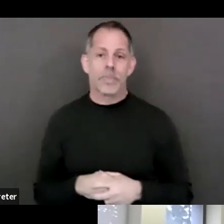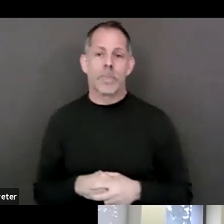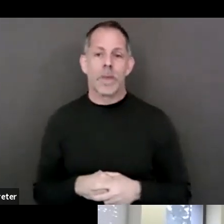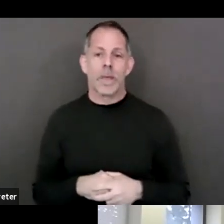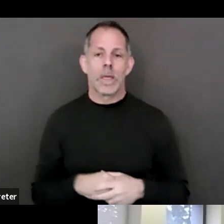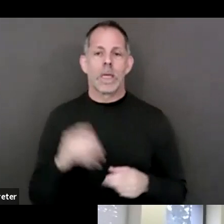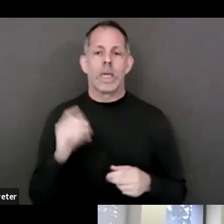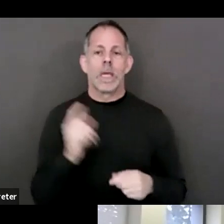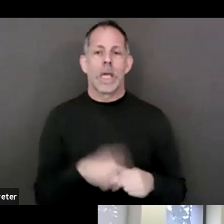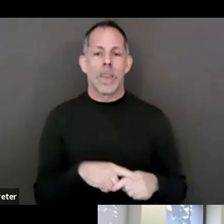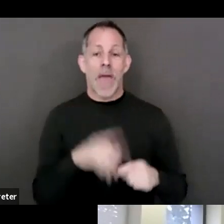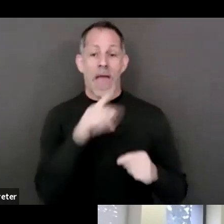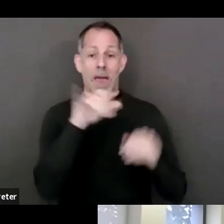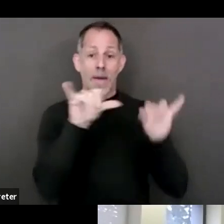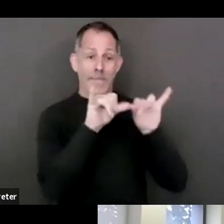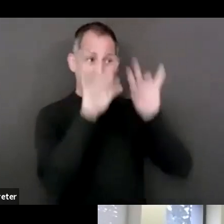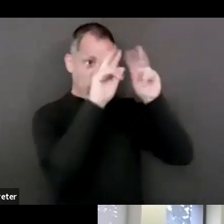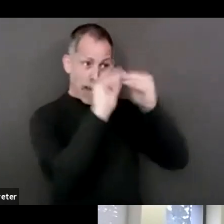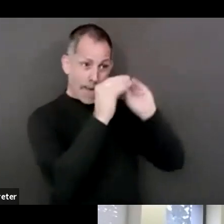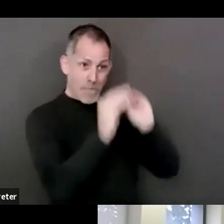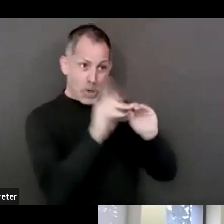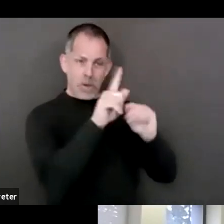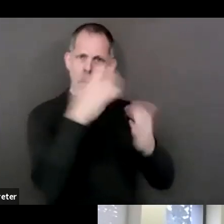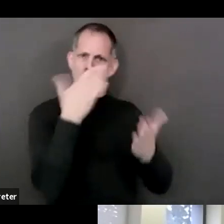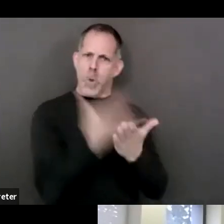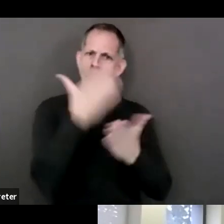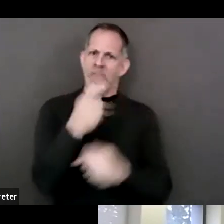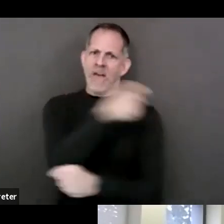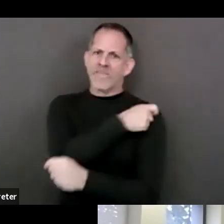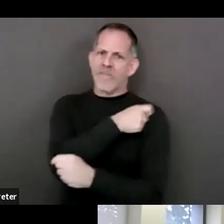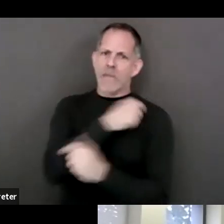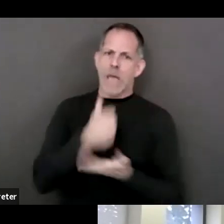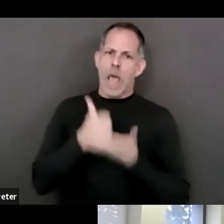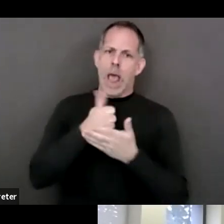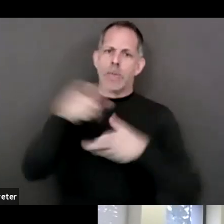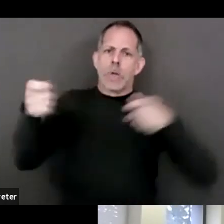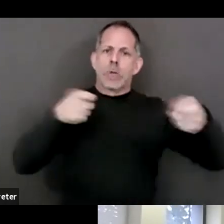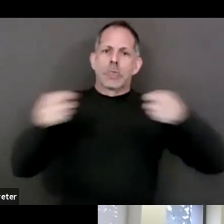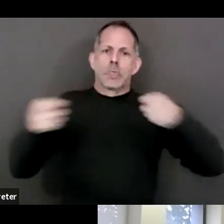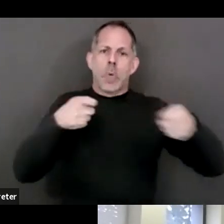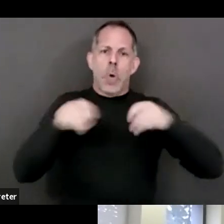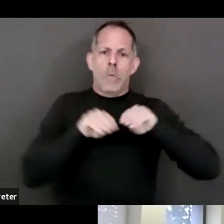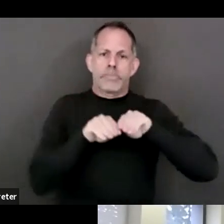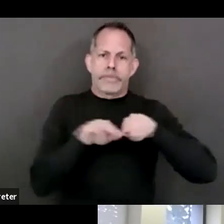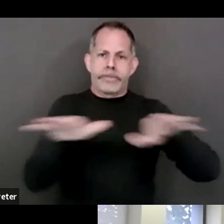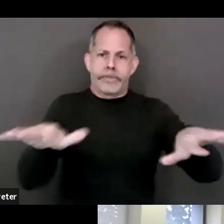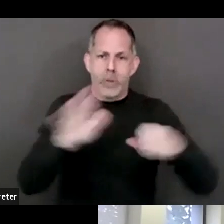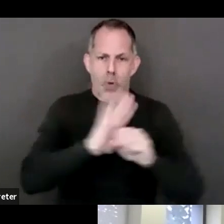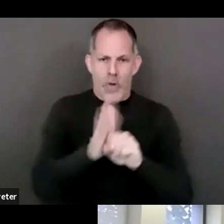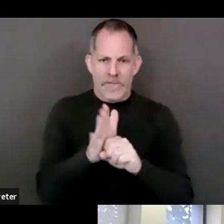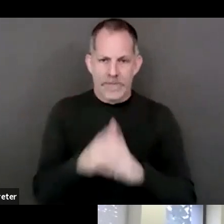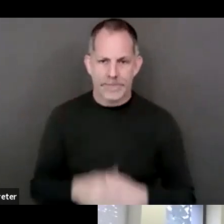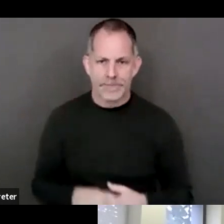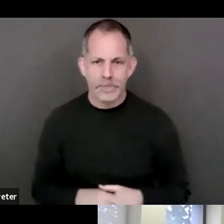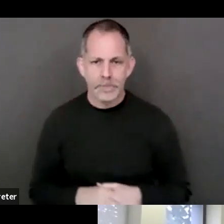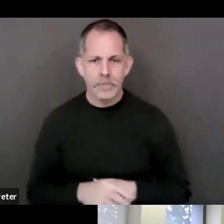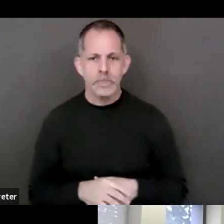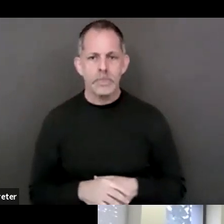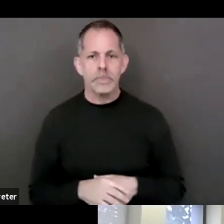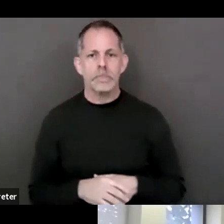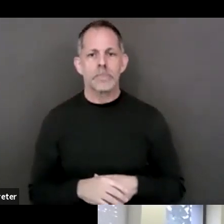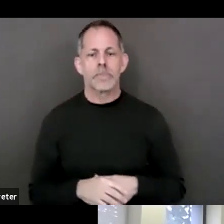one line of thinking on this. The other is, as your question suggests, you know, using